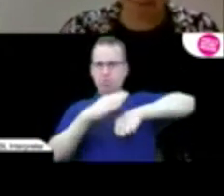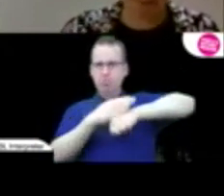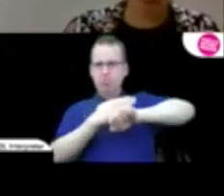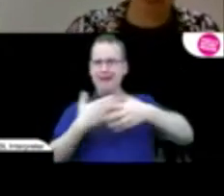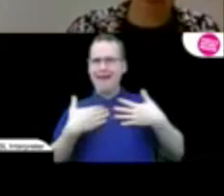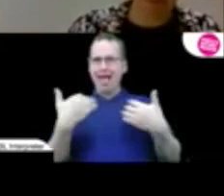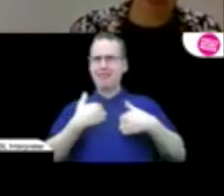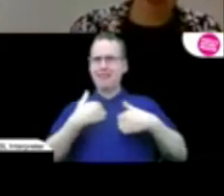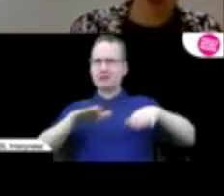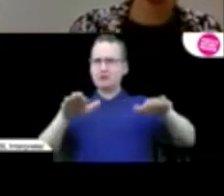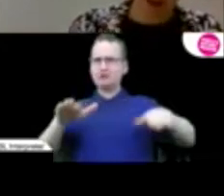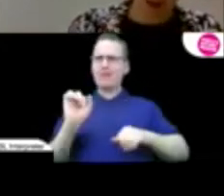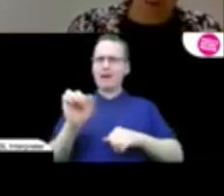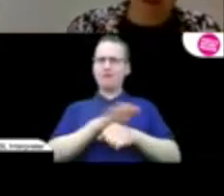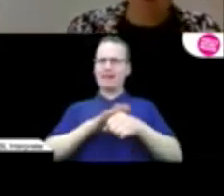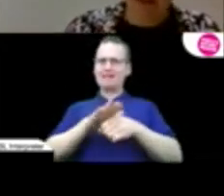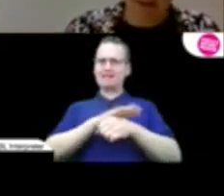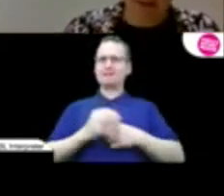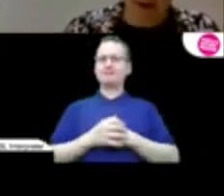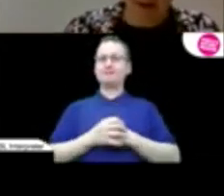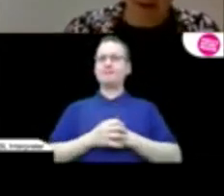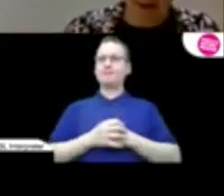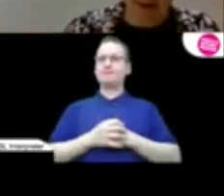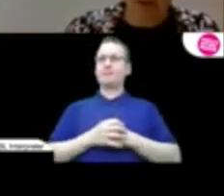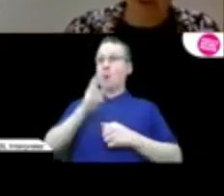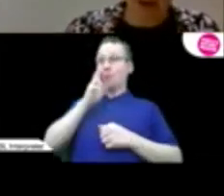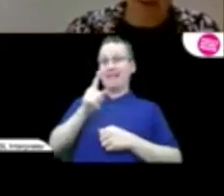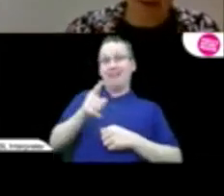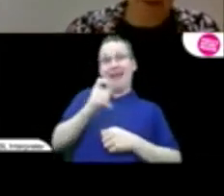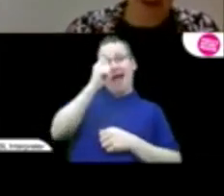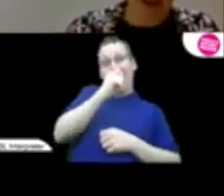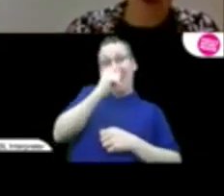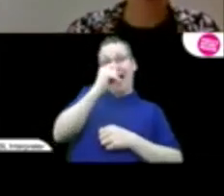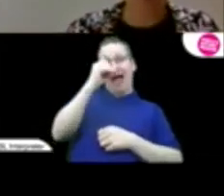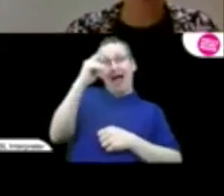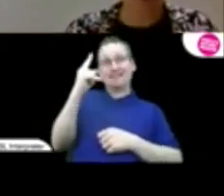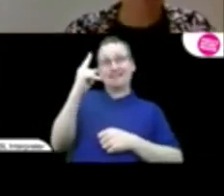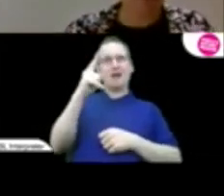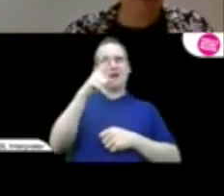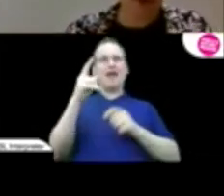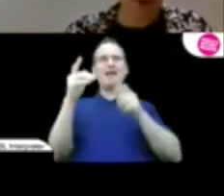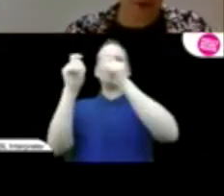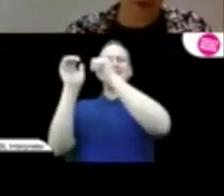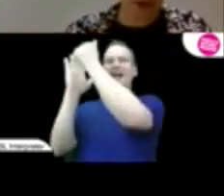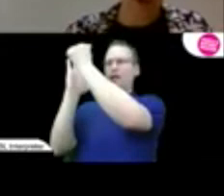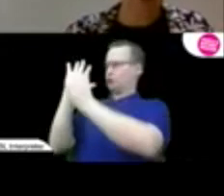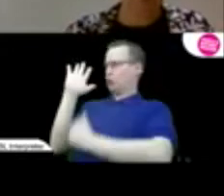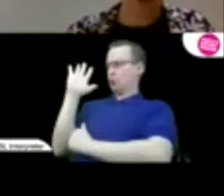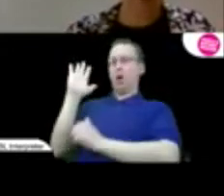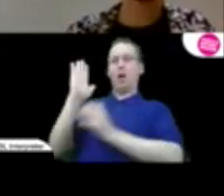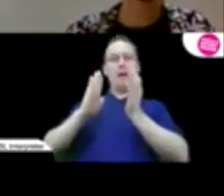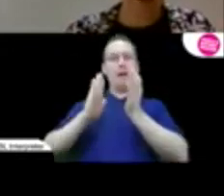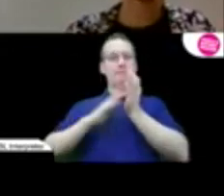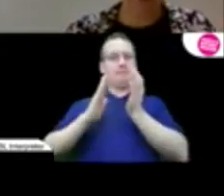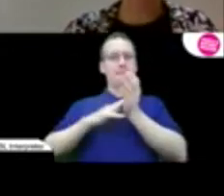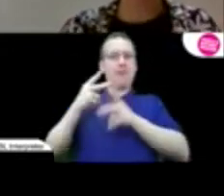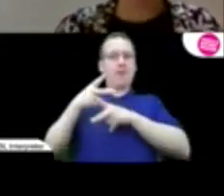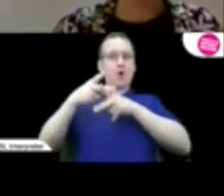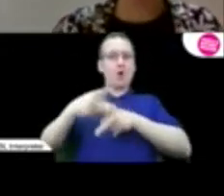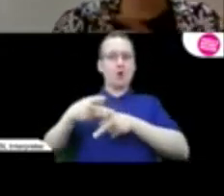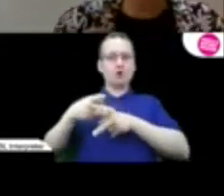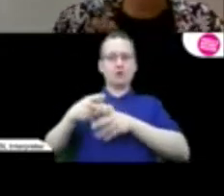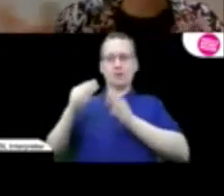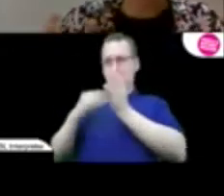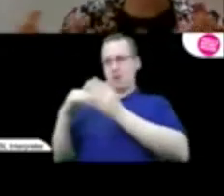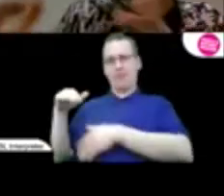race. We can see this ideal illustrated in a statue called Motherhood, which was erected in Manchester